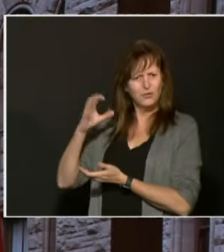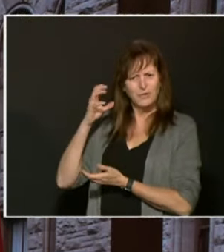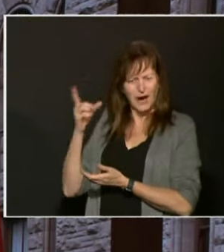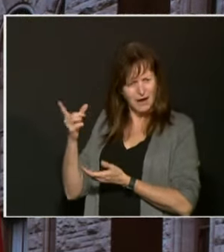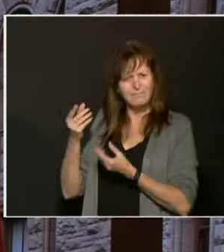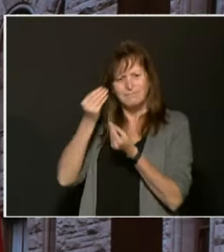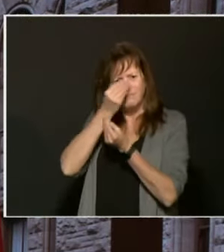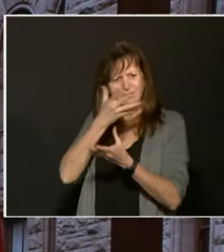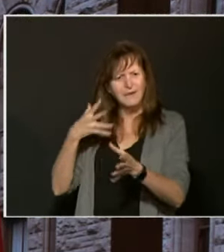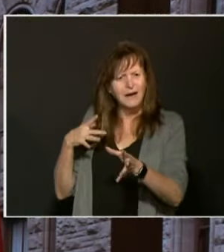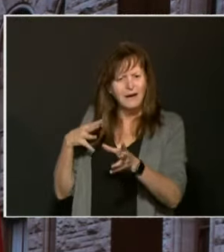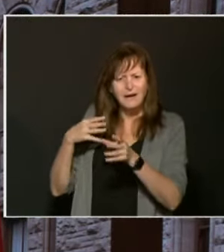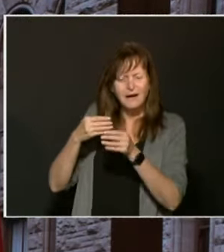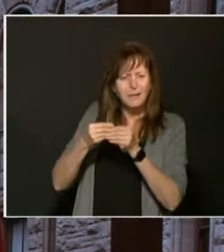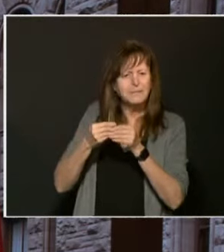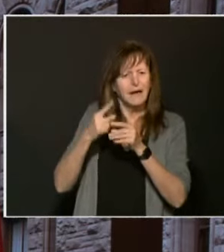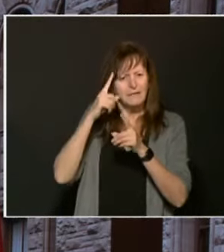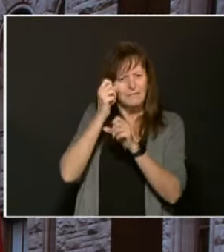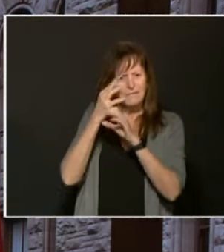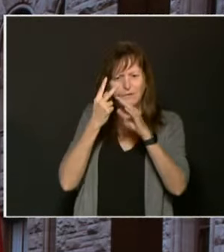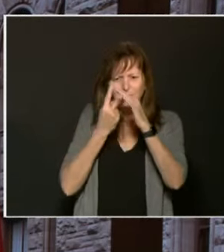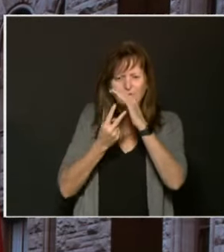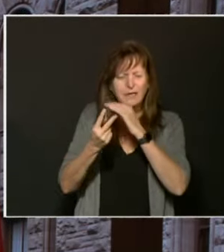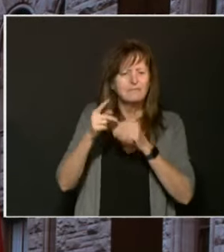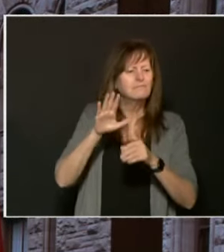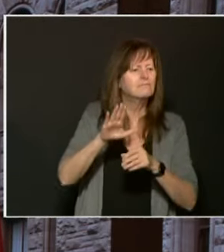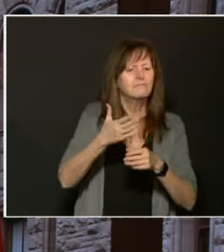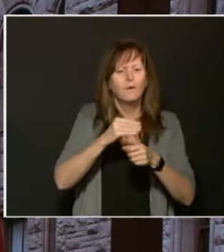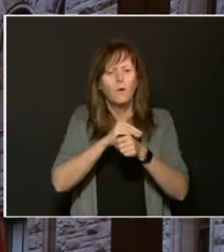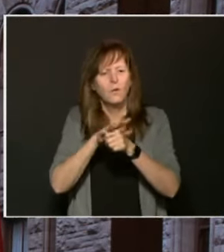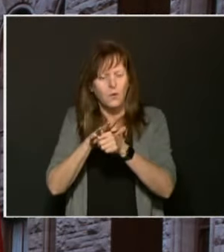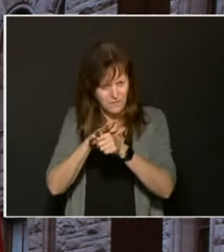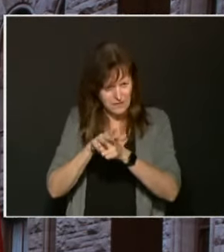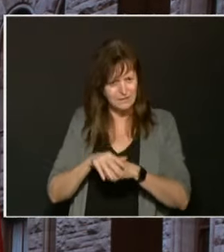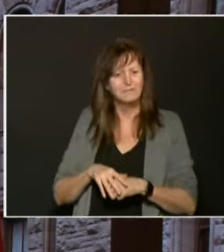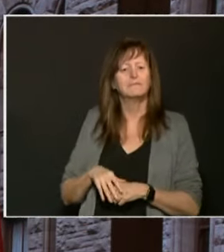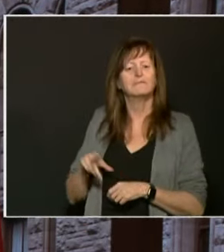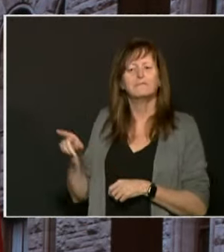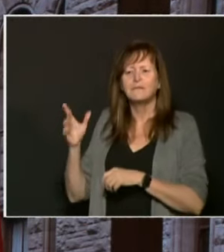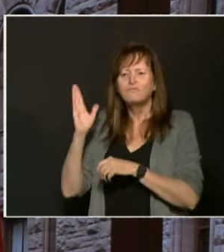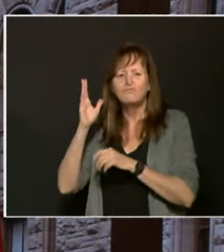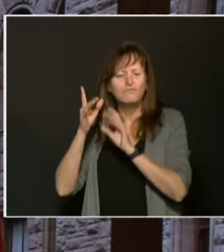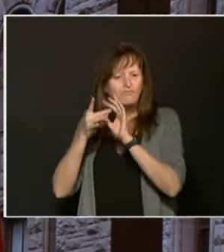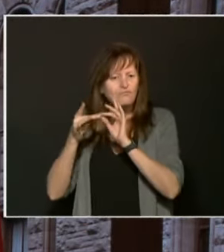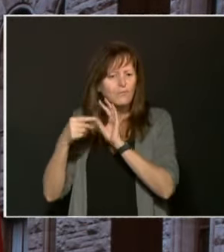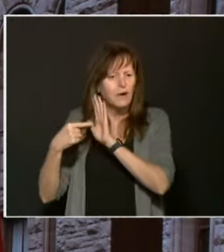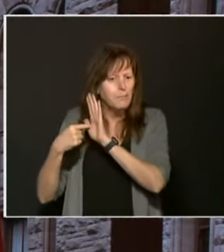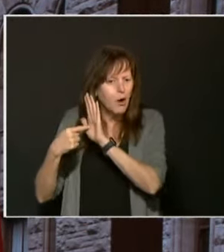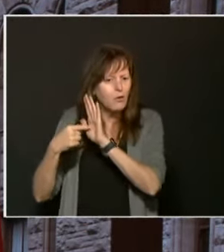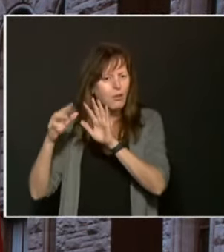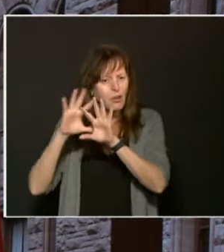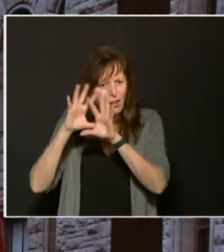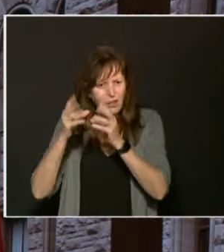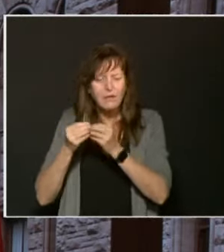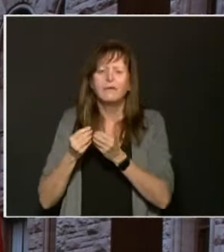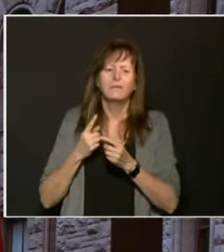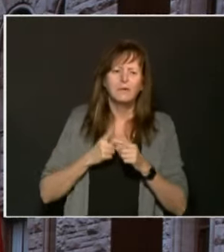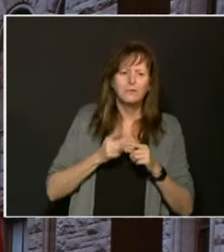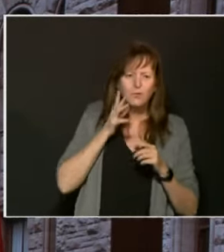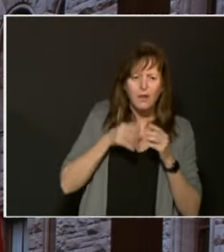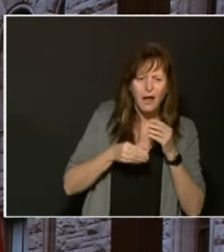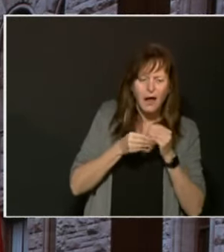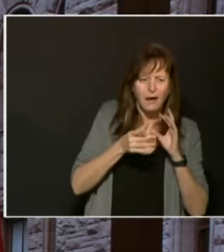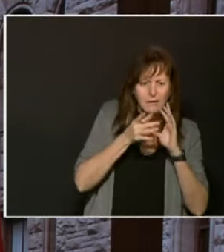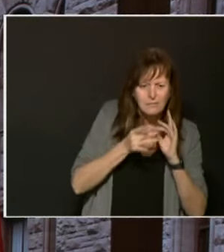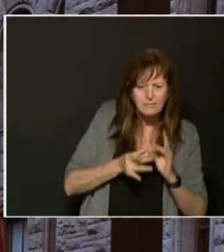COVID-19 projections. And following his presentation, I will offer some remarks and reflections on our recent numbers, as well as